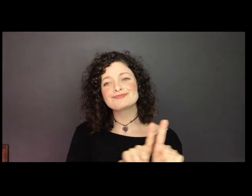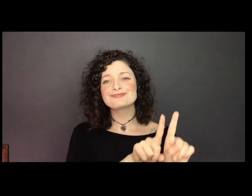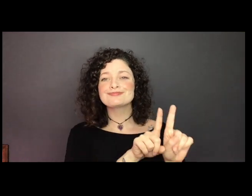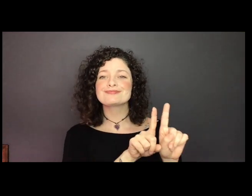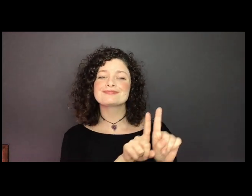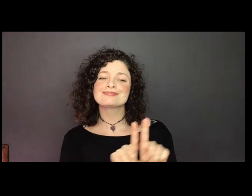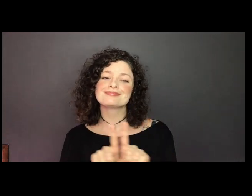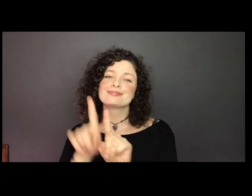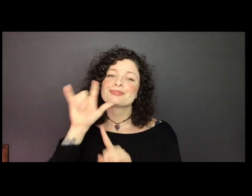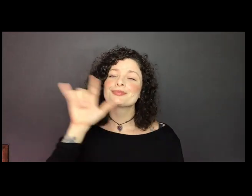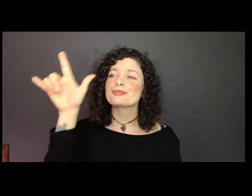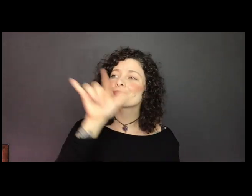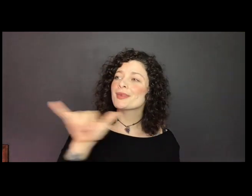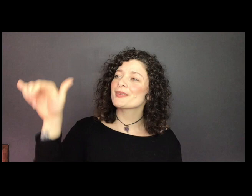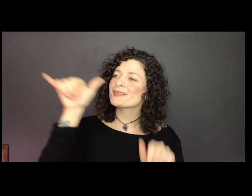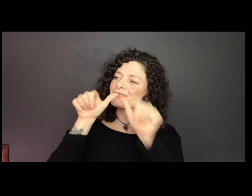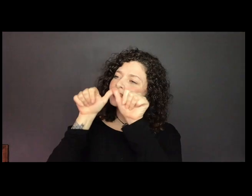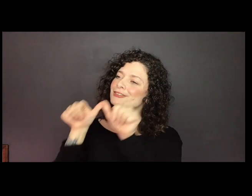right here